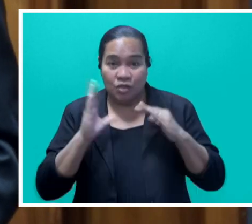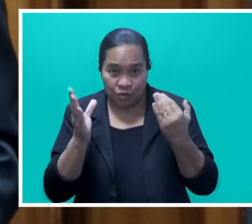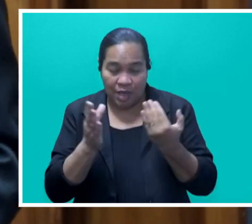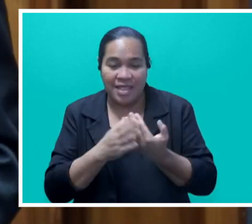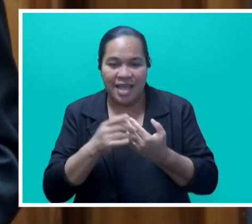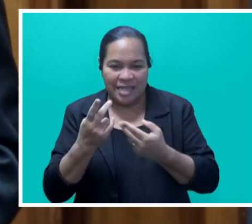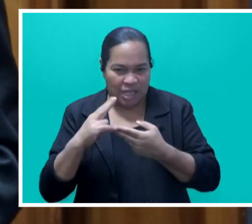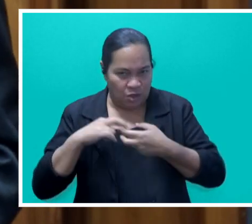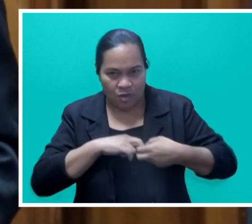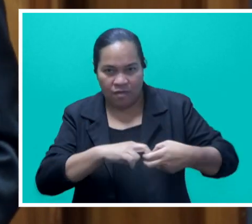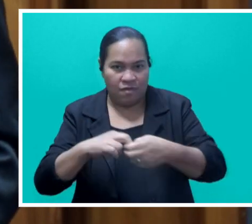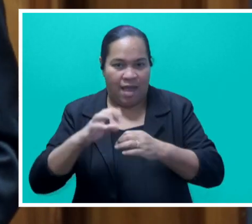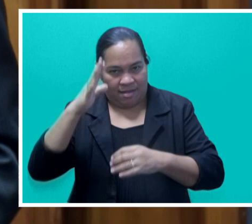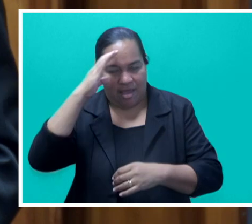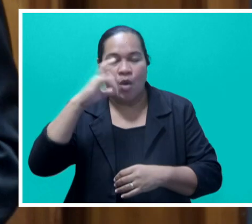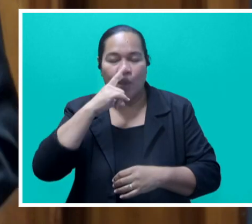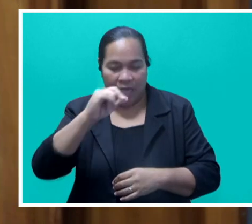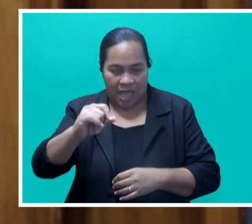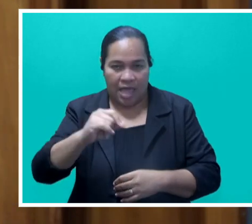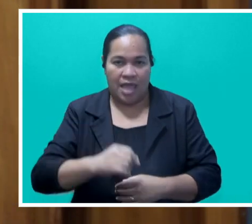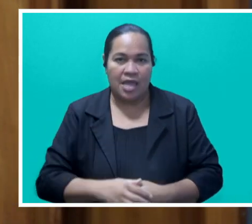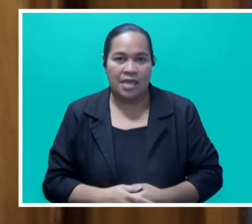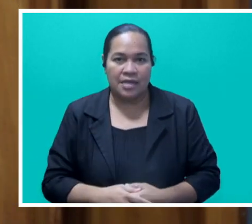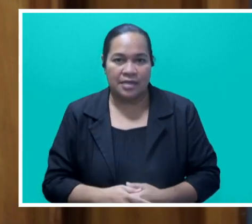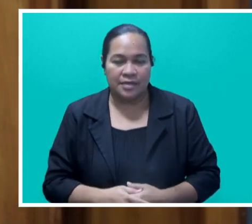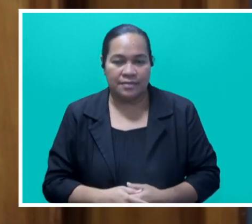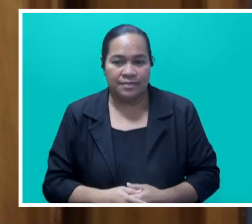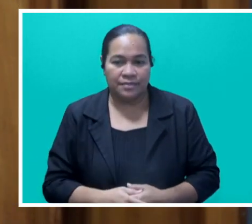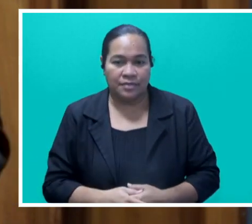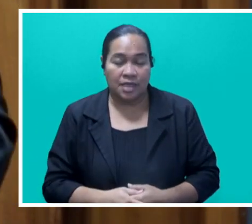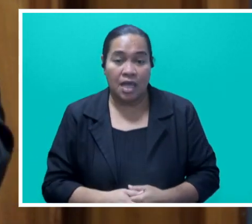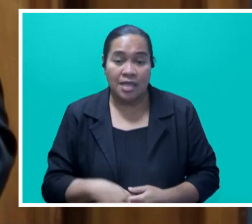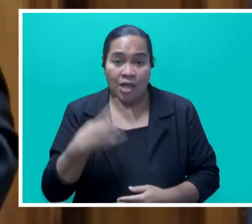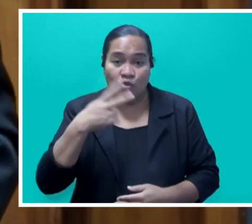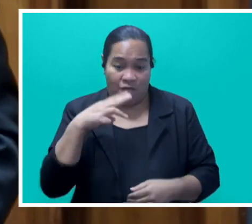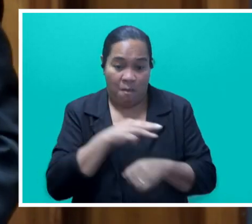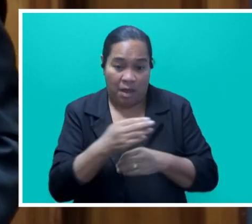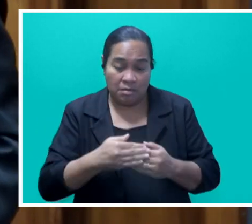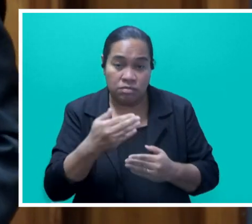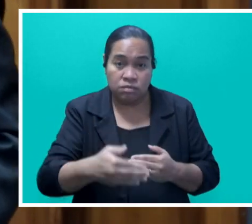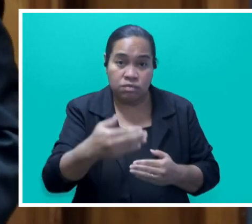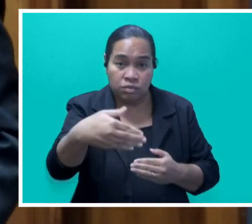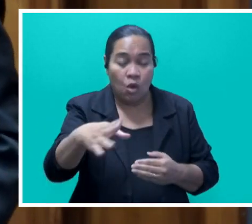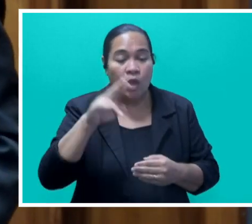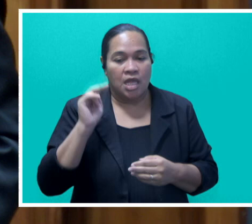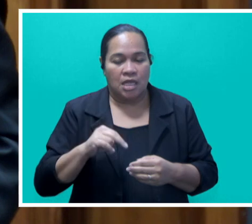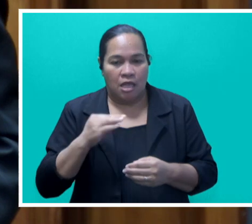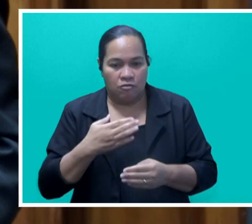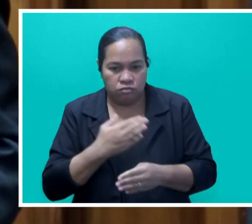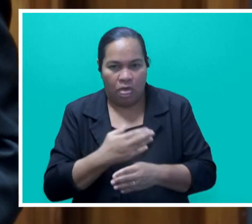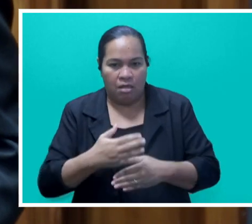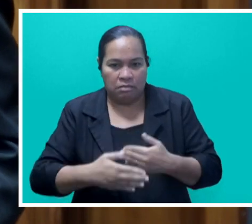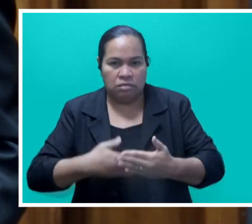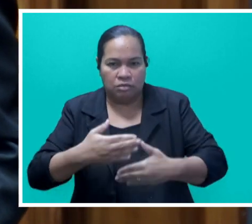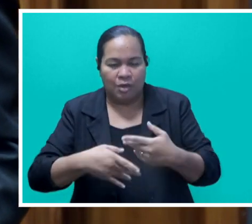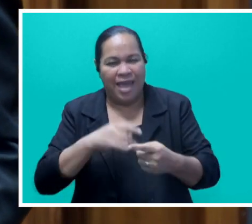a unified nation, we can. Over the next 12 months, we need to execute the following, to